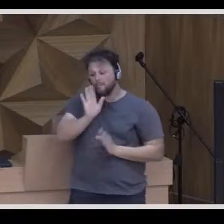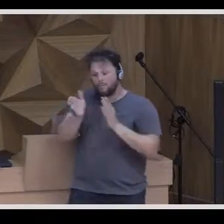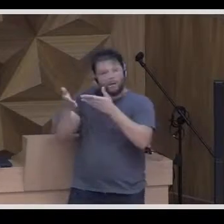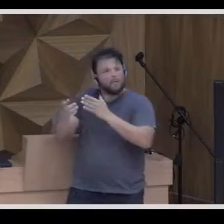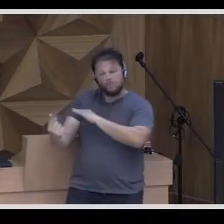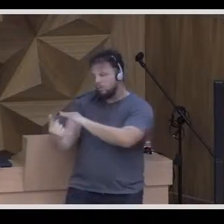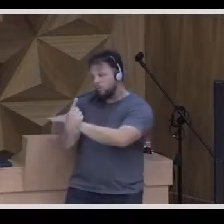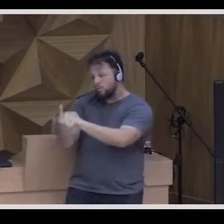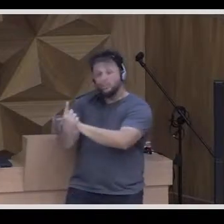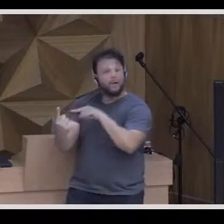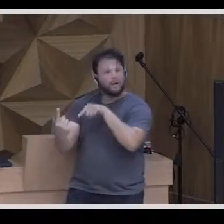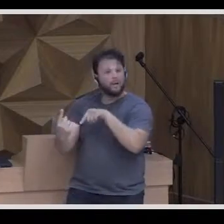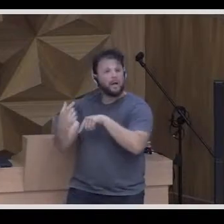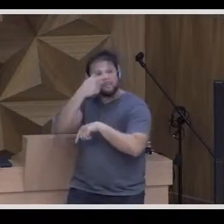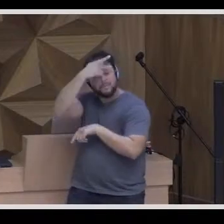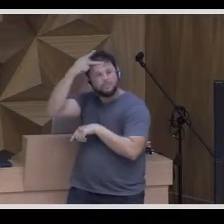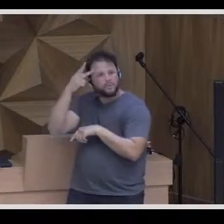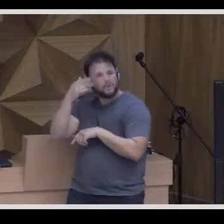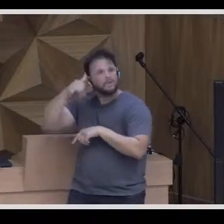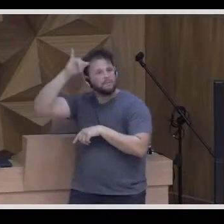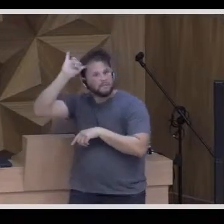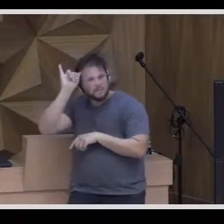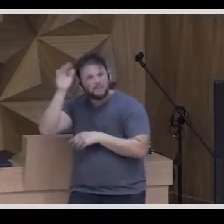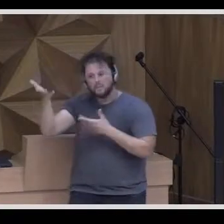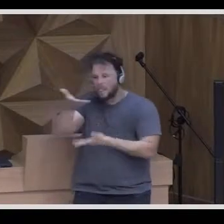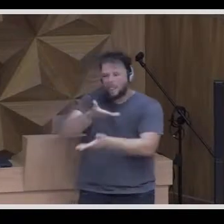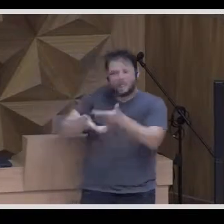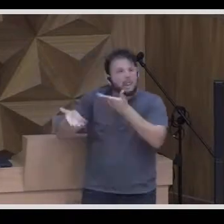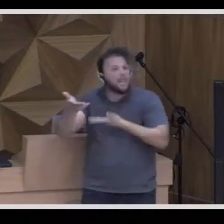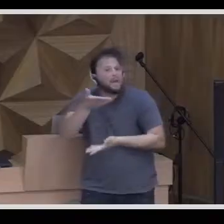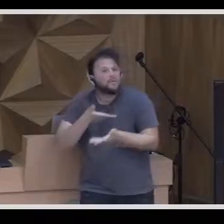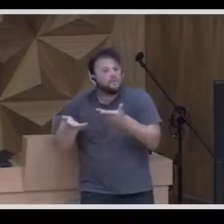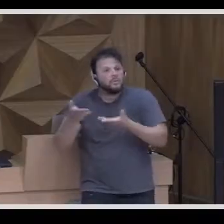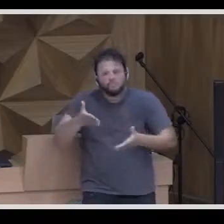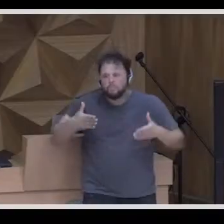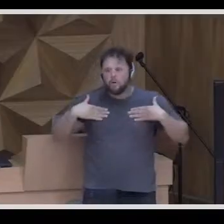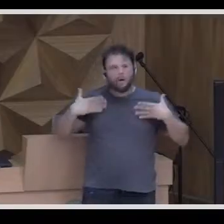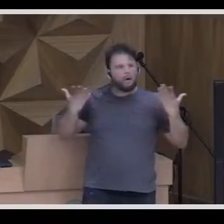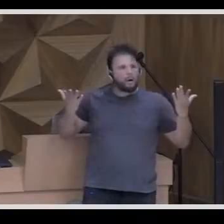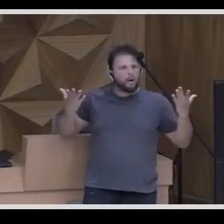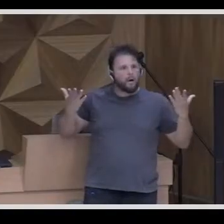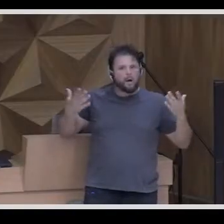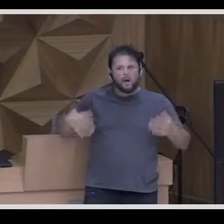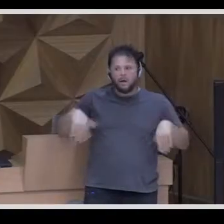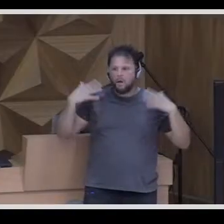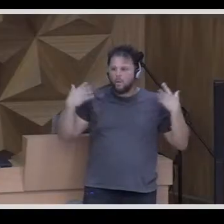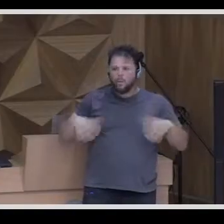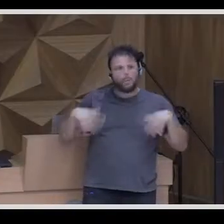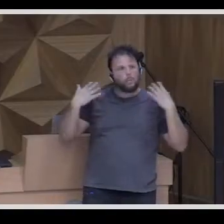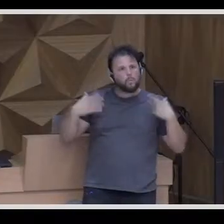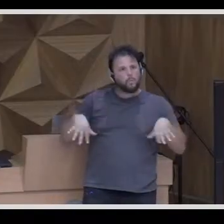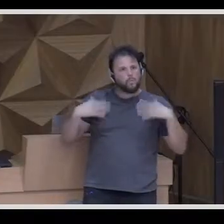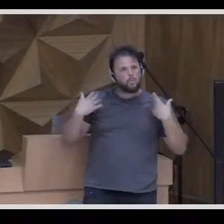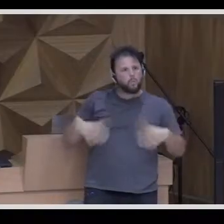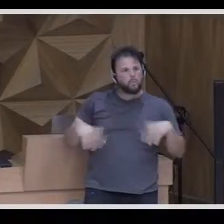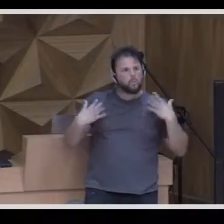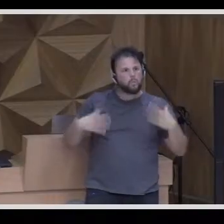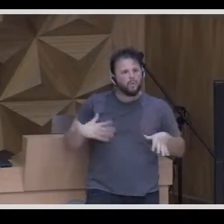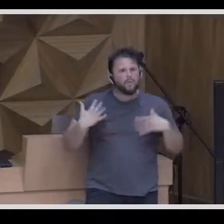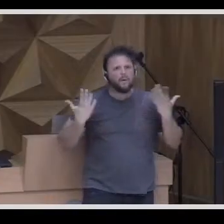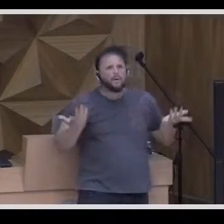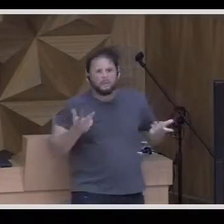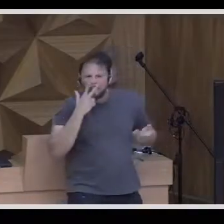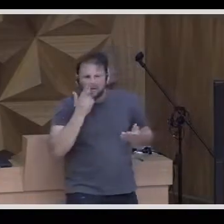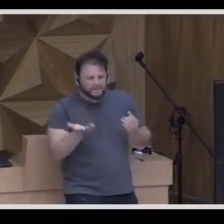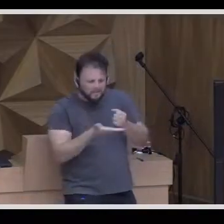something amazing. And I kept having to tell them, it's like, this is really basic thing. Honestly, this is not something new. But again, it was an example